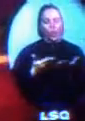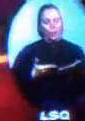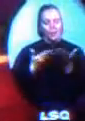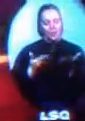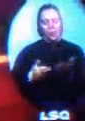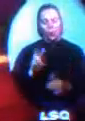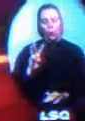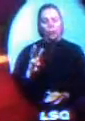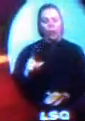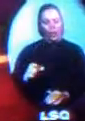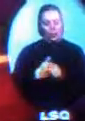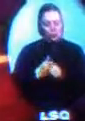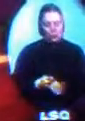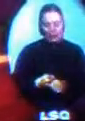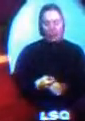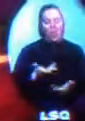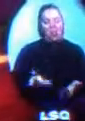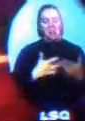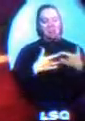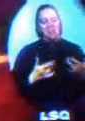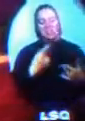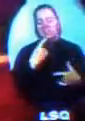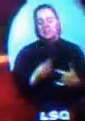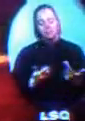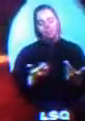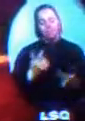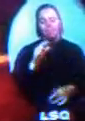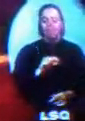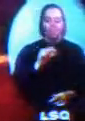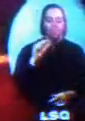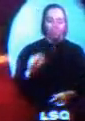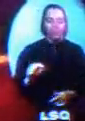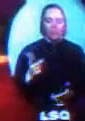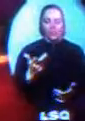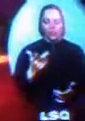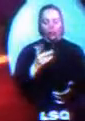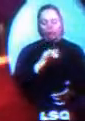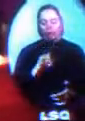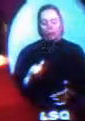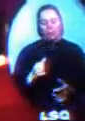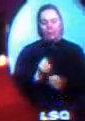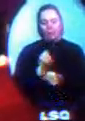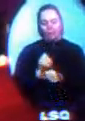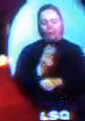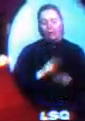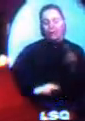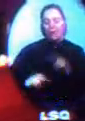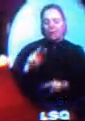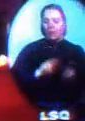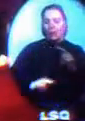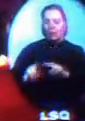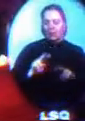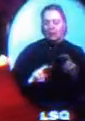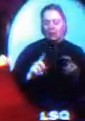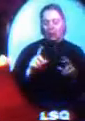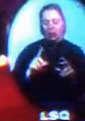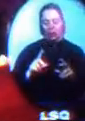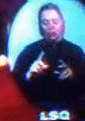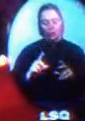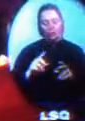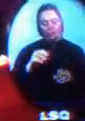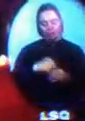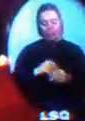has now admitted the government has never done the critical audit called for in the Weatherhill report. That report called